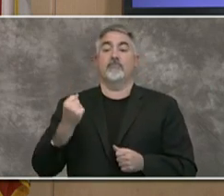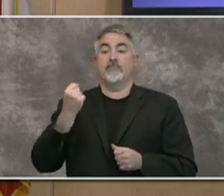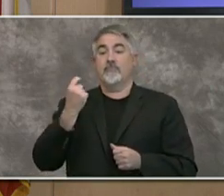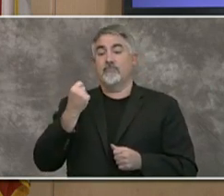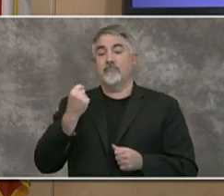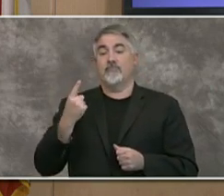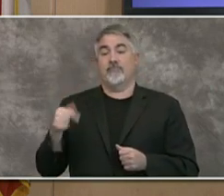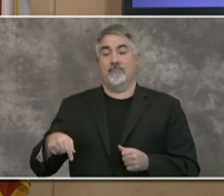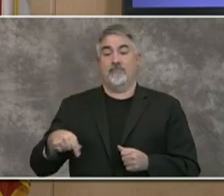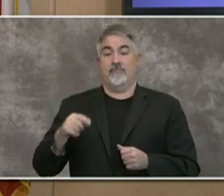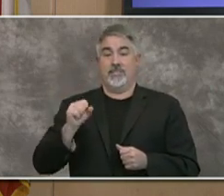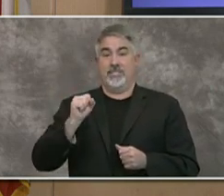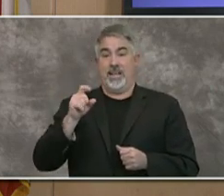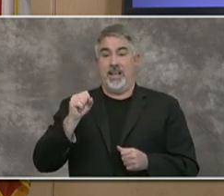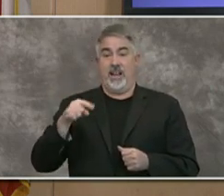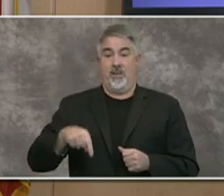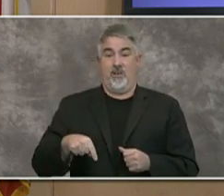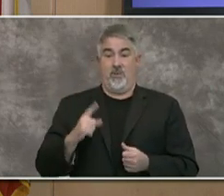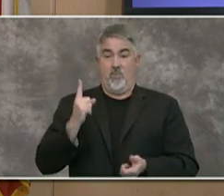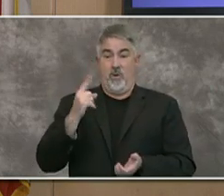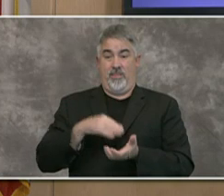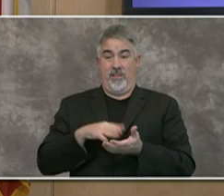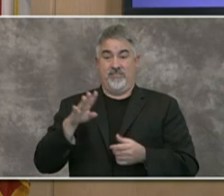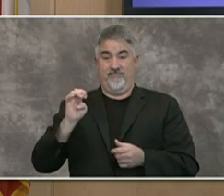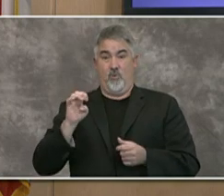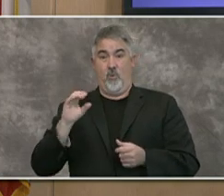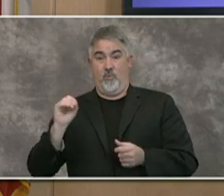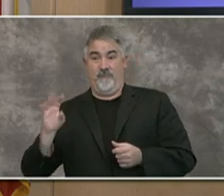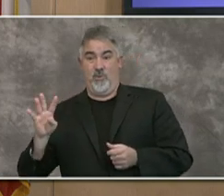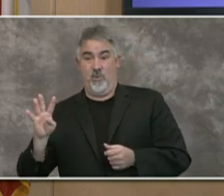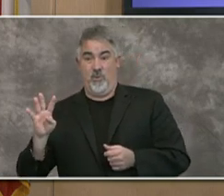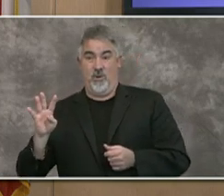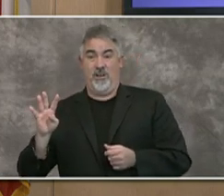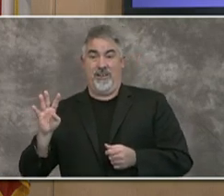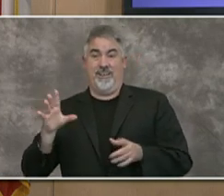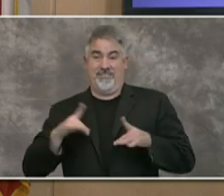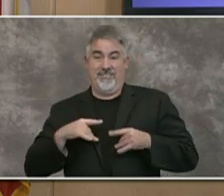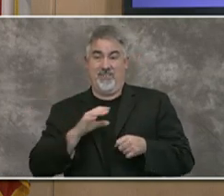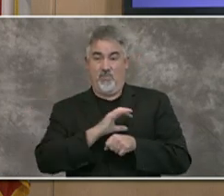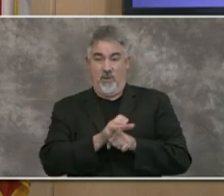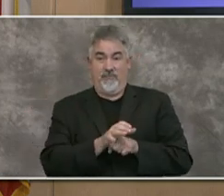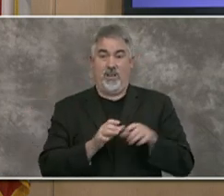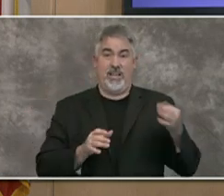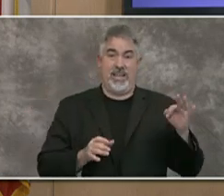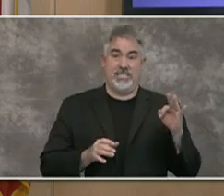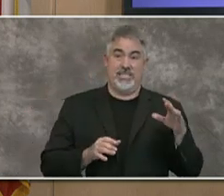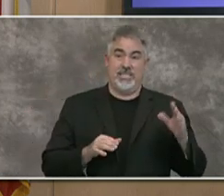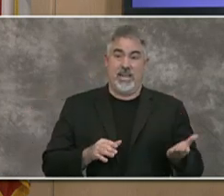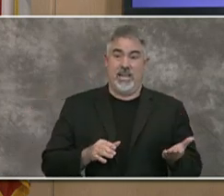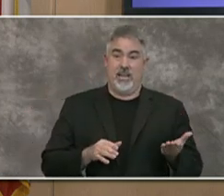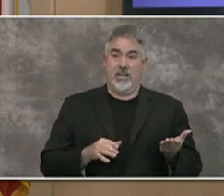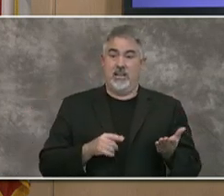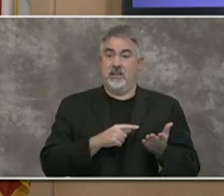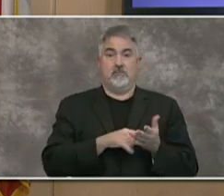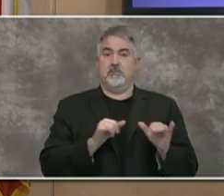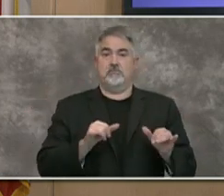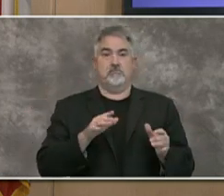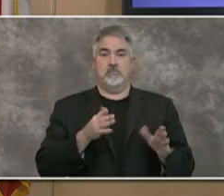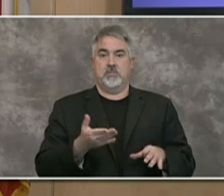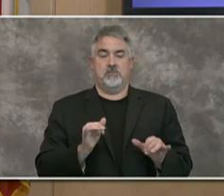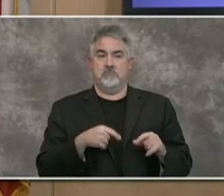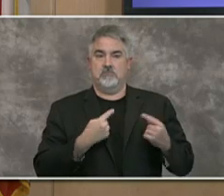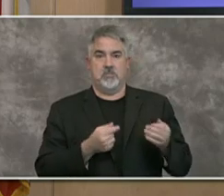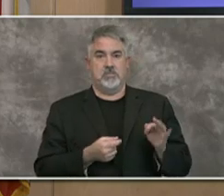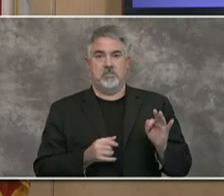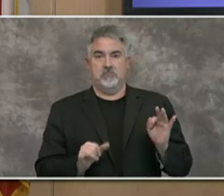is reporting 1,404 cases, which includes a total of 19 deaths, which is unchanged from yesterday. And I think it's important